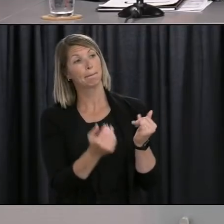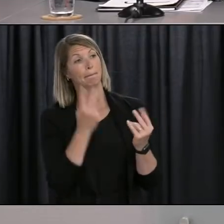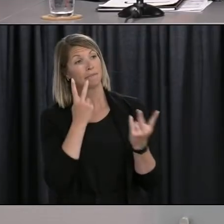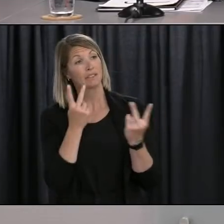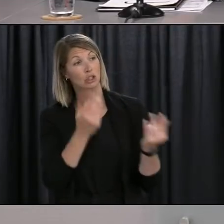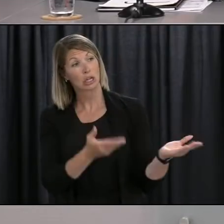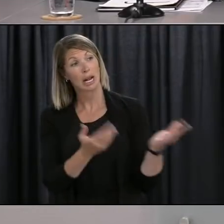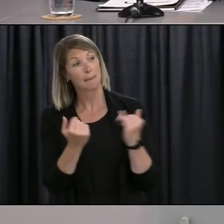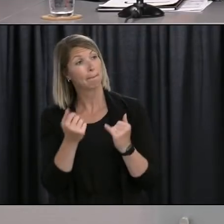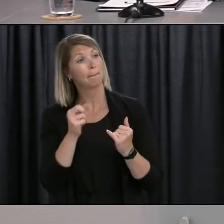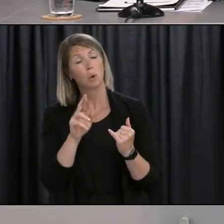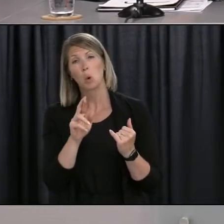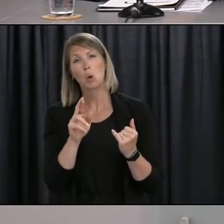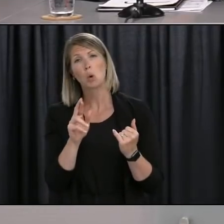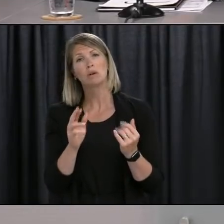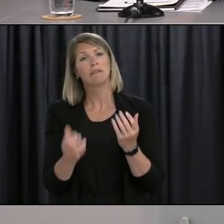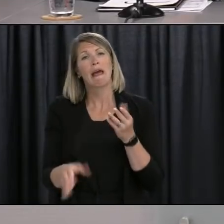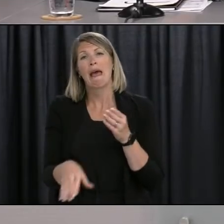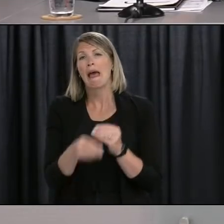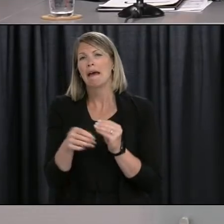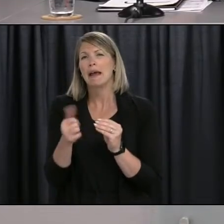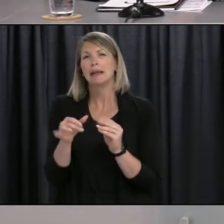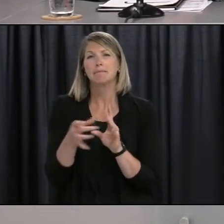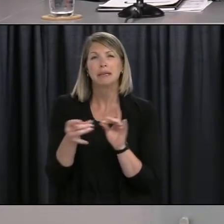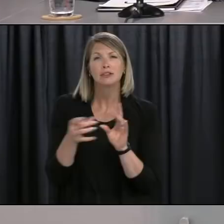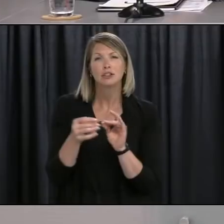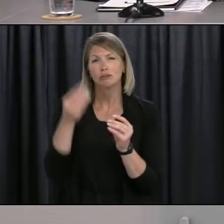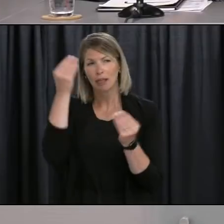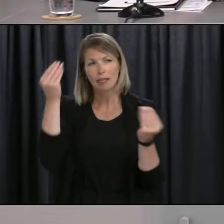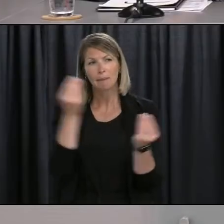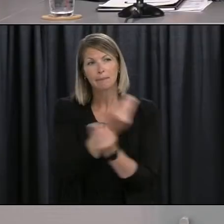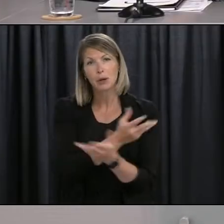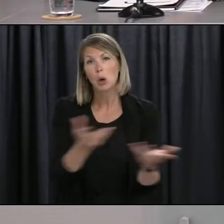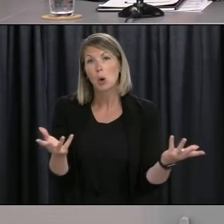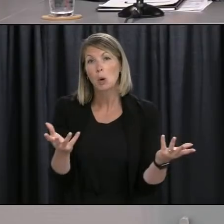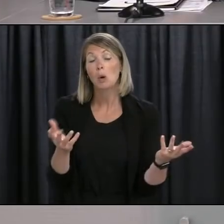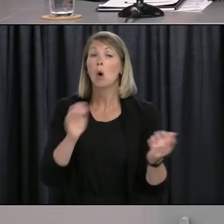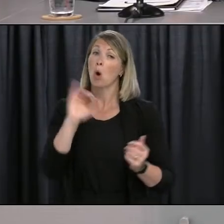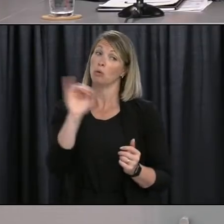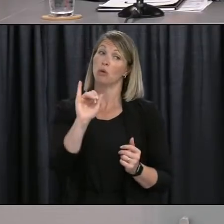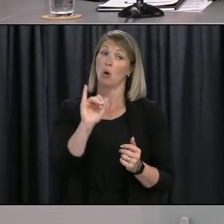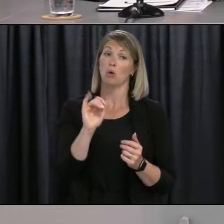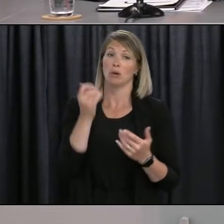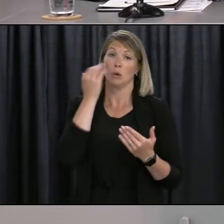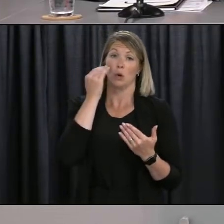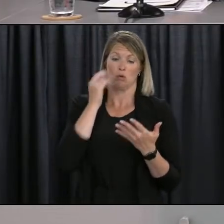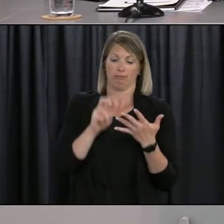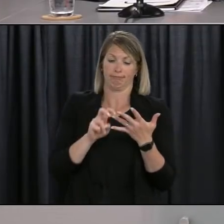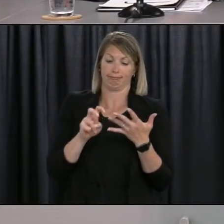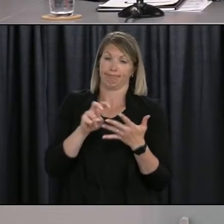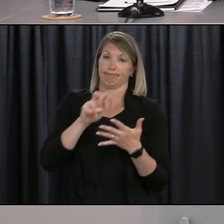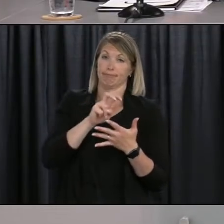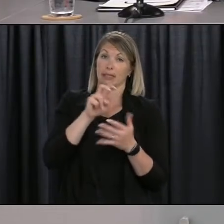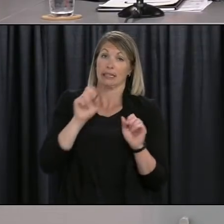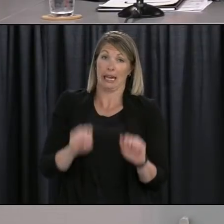we suddenly have to change our levels of where we are. I guess how quickly can we adjust in those